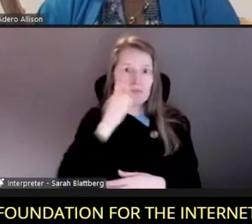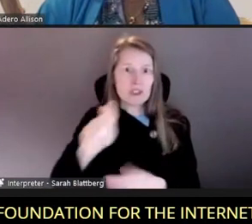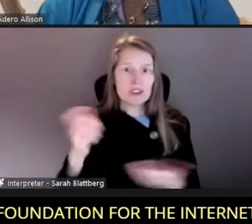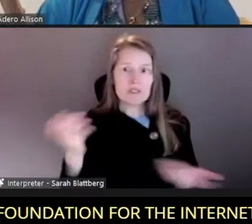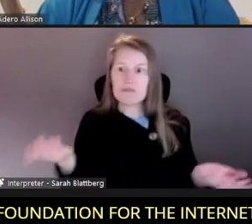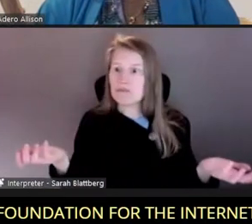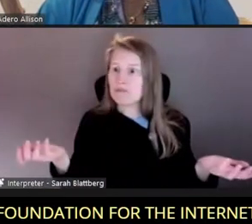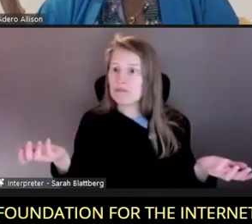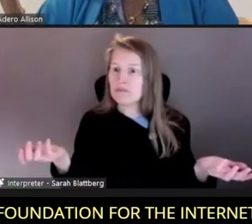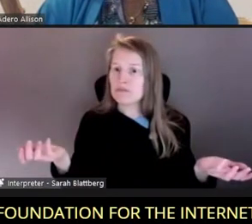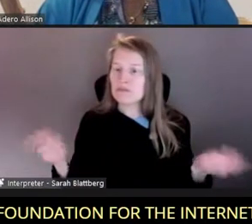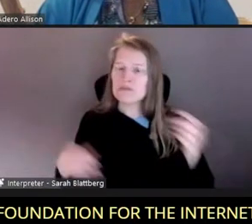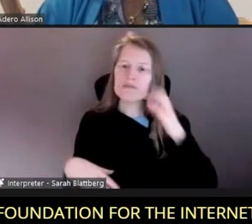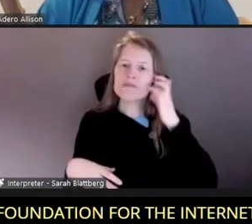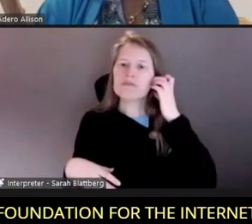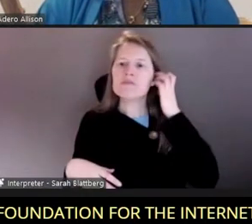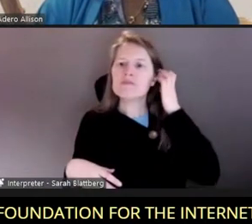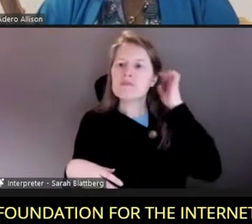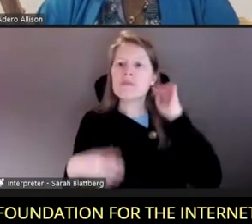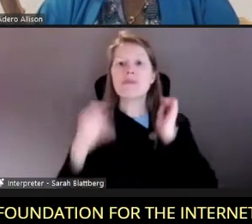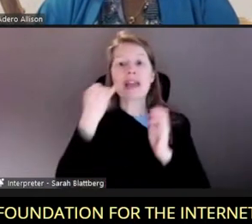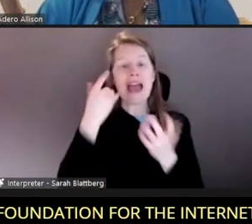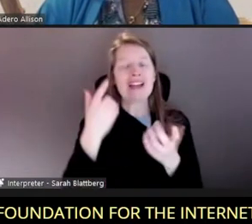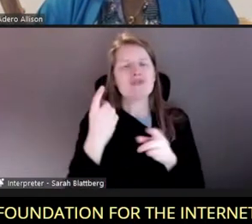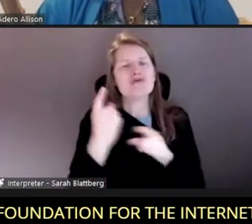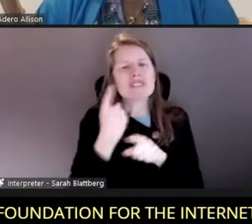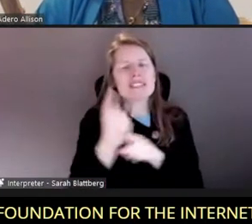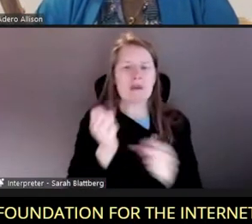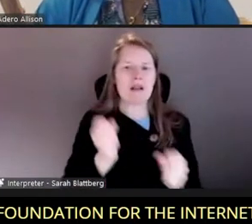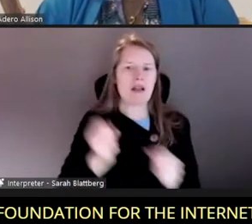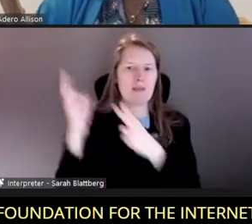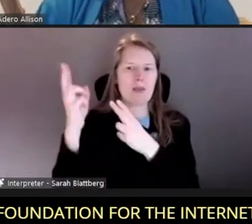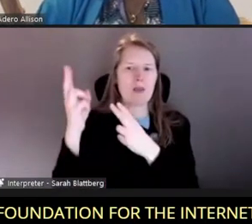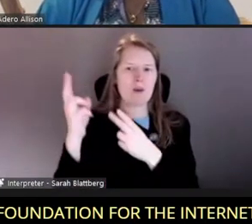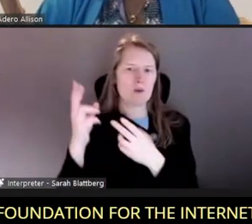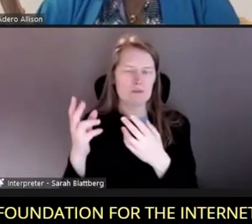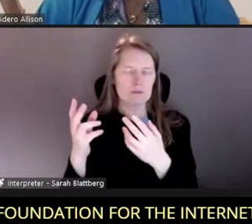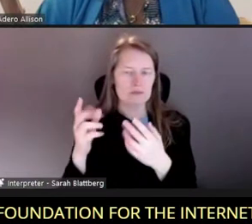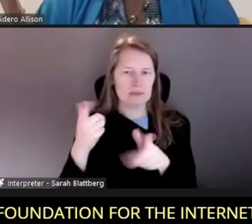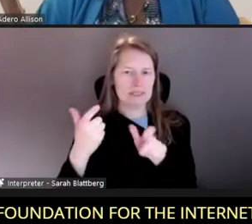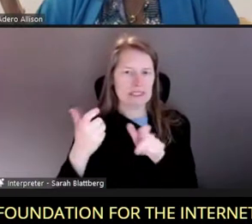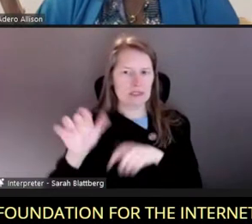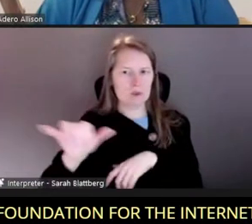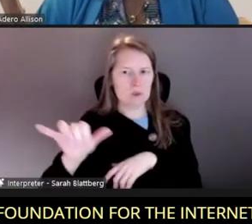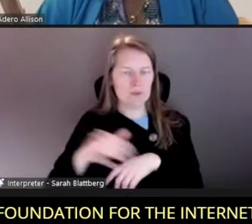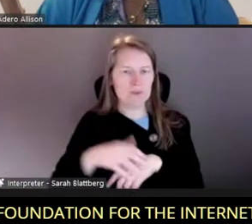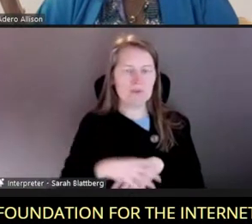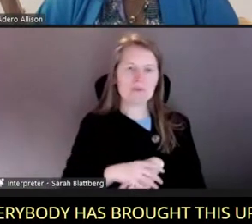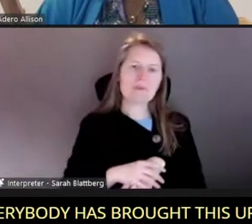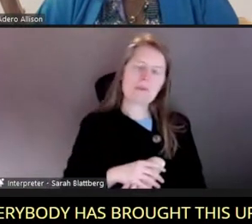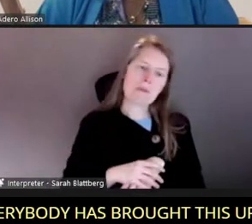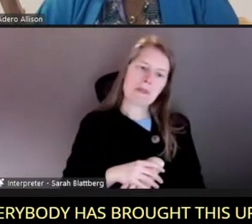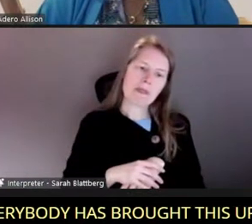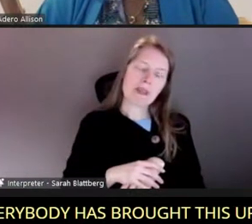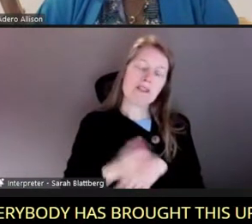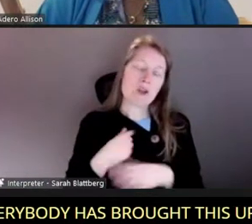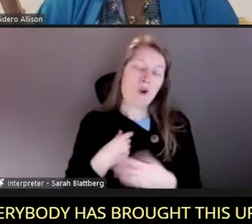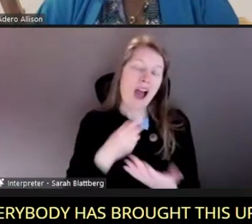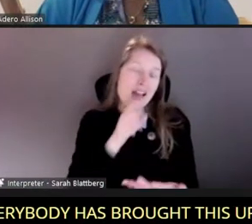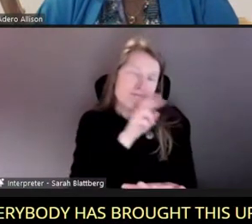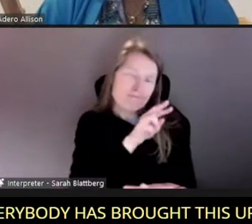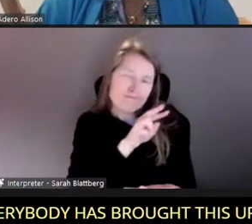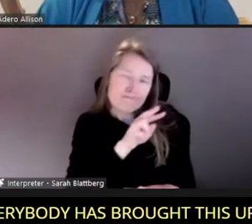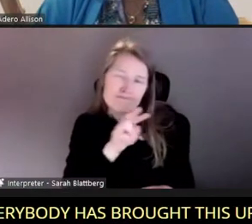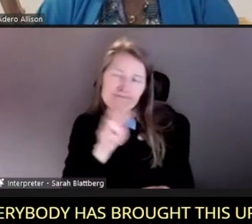I'm also paying for a reasonable uptime. And so when I was looking at this one service that